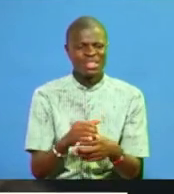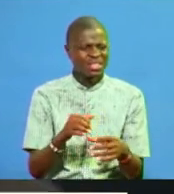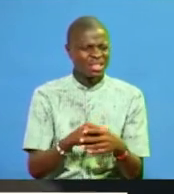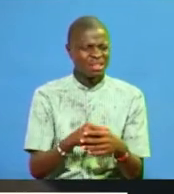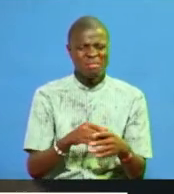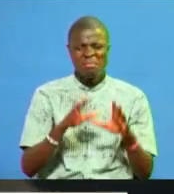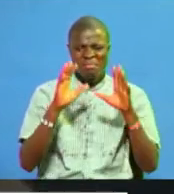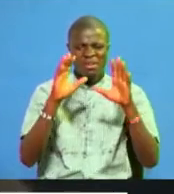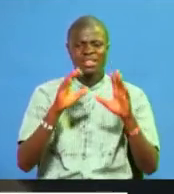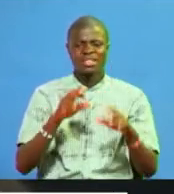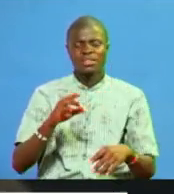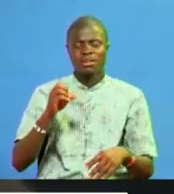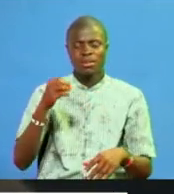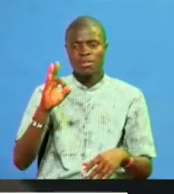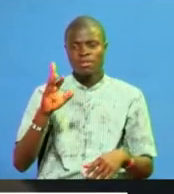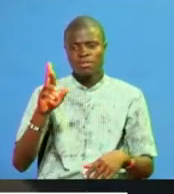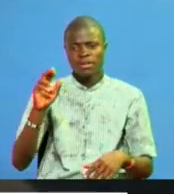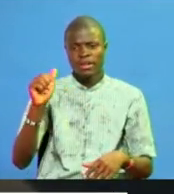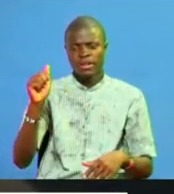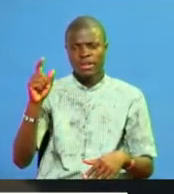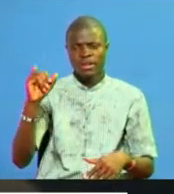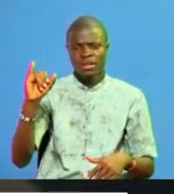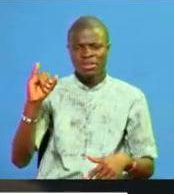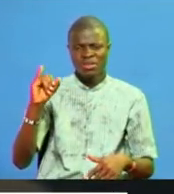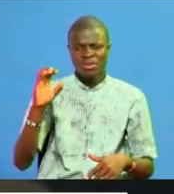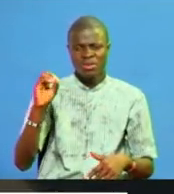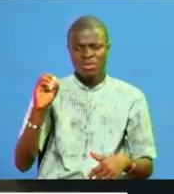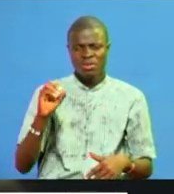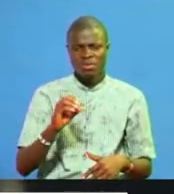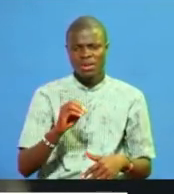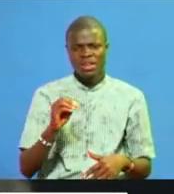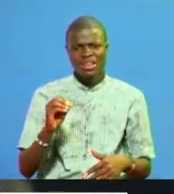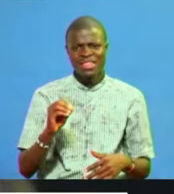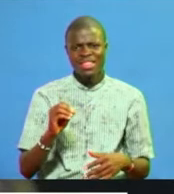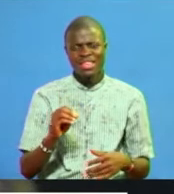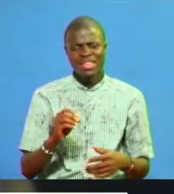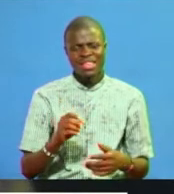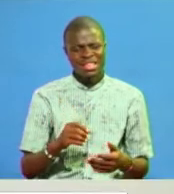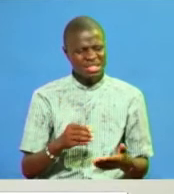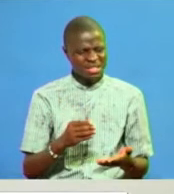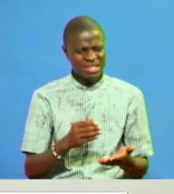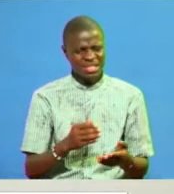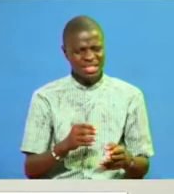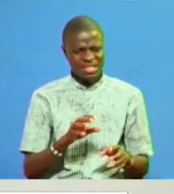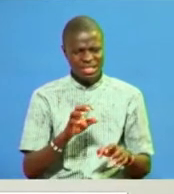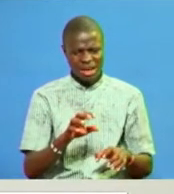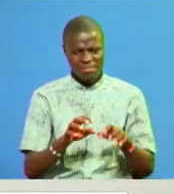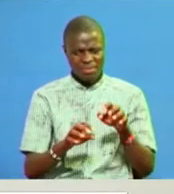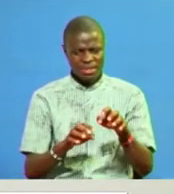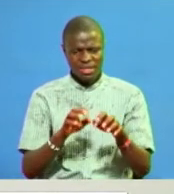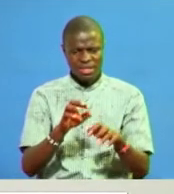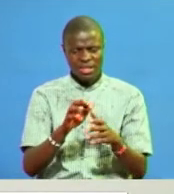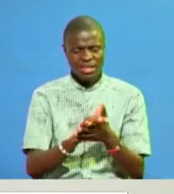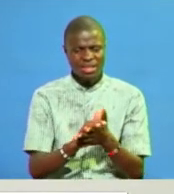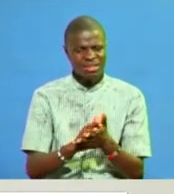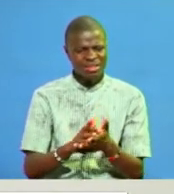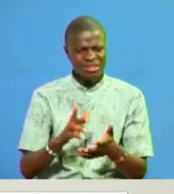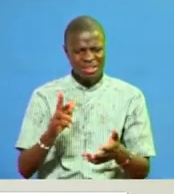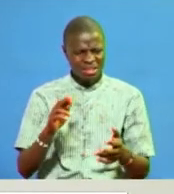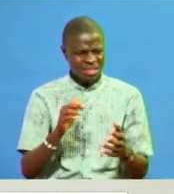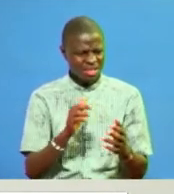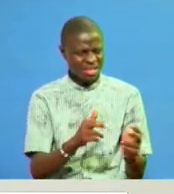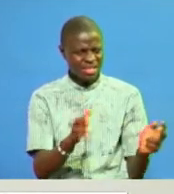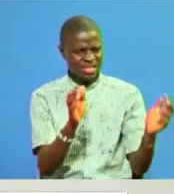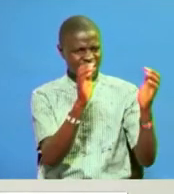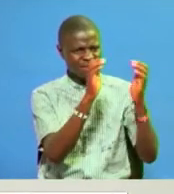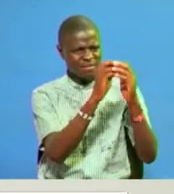steps that has been made in improving it in terms of technology. Indeed, there is a rediscovery of radio in the context of